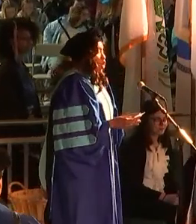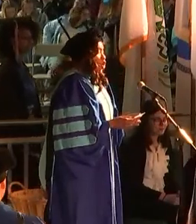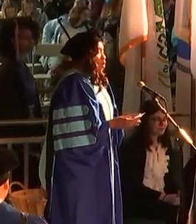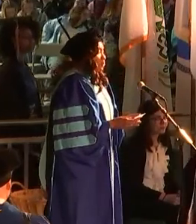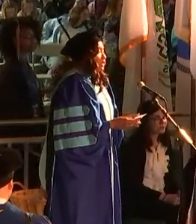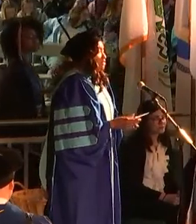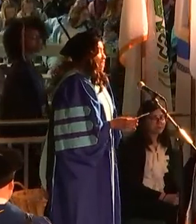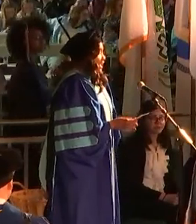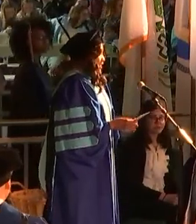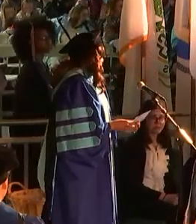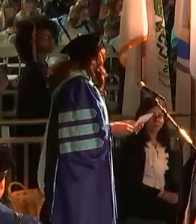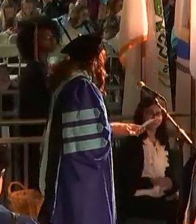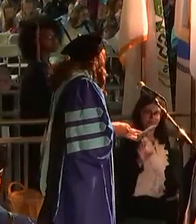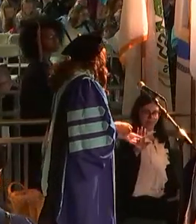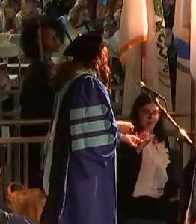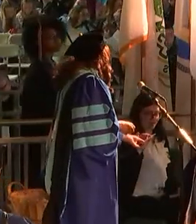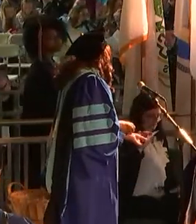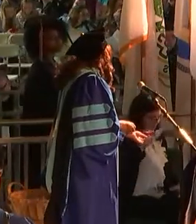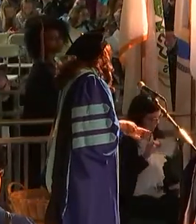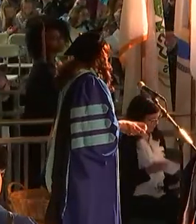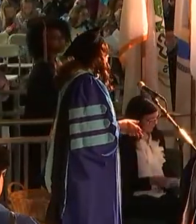Hayden Hope Levesque.